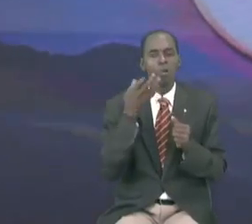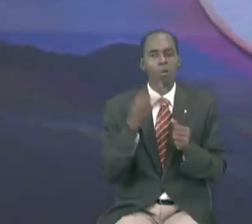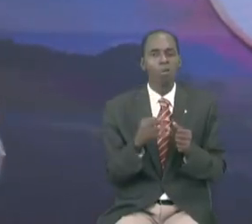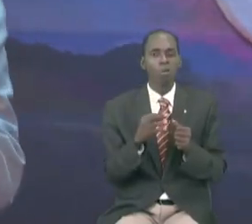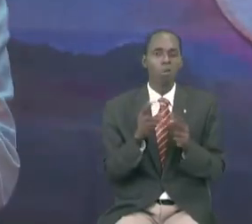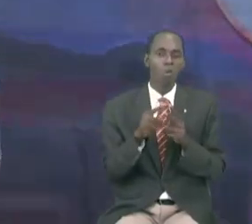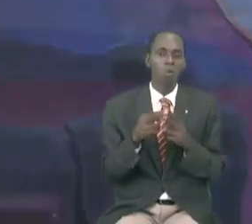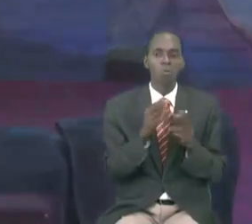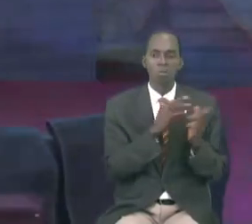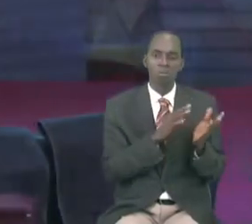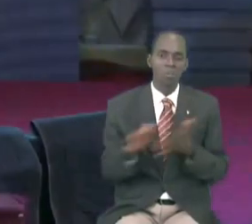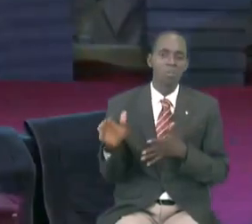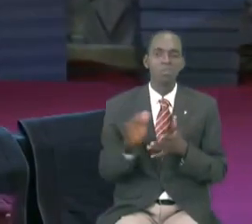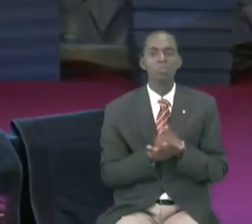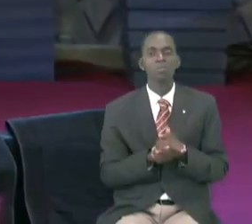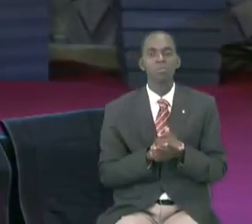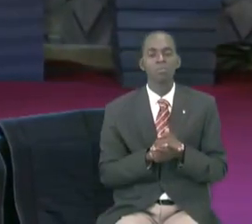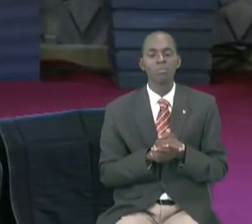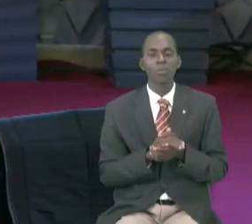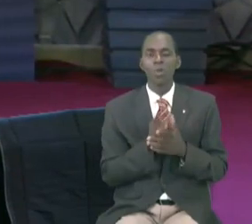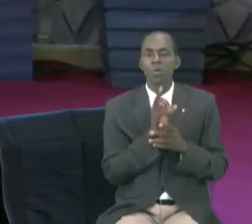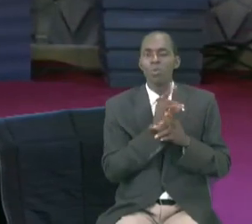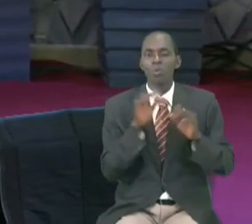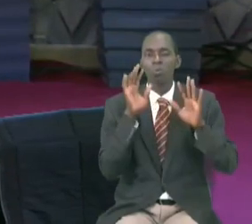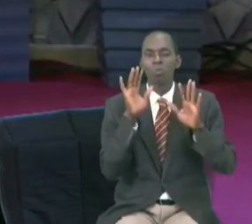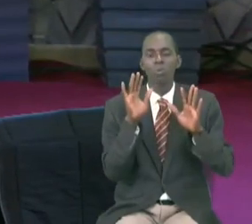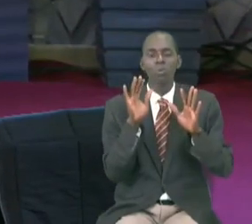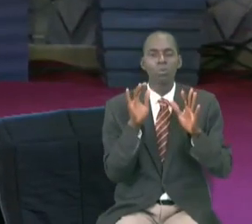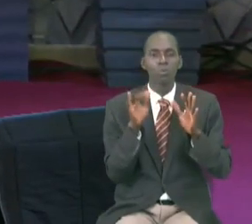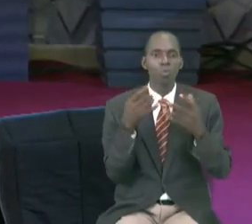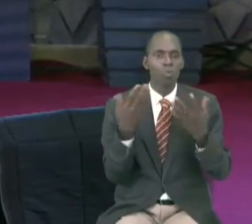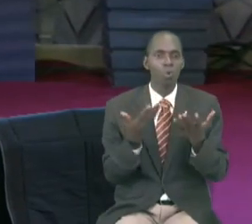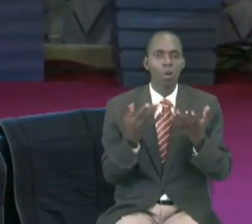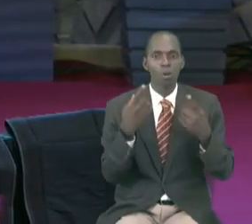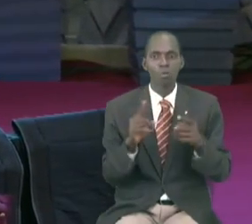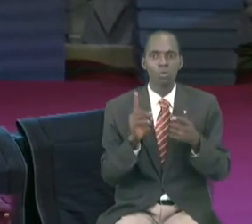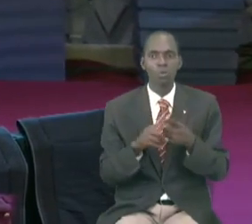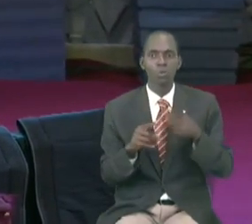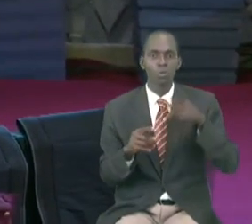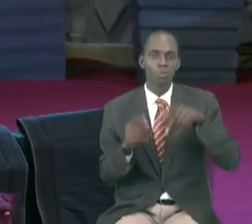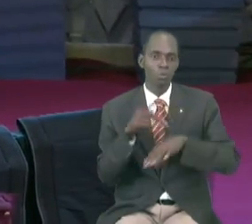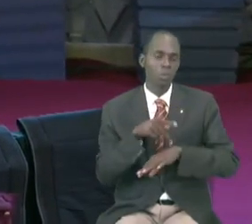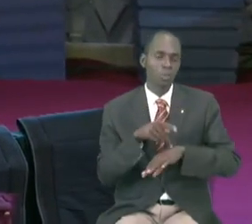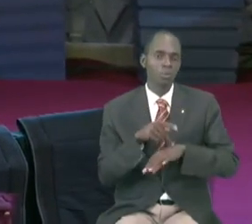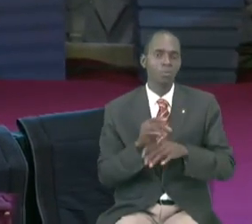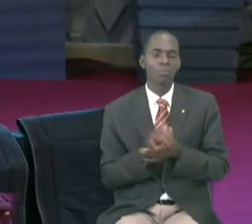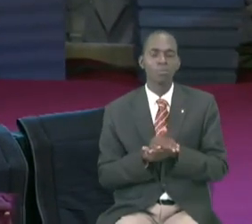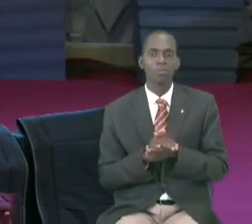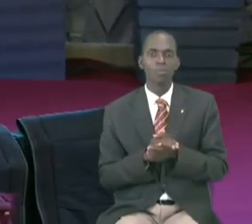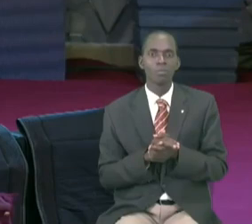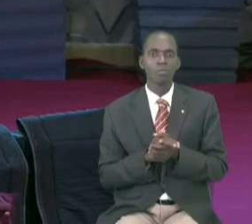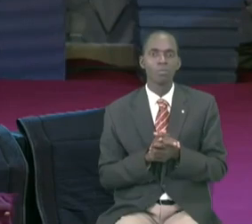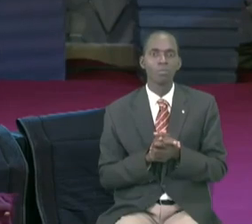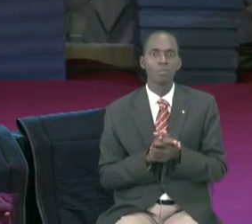The Lord called him. He dropped the net, but he did not burn the bridge